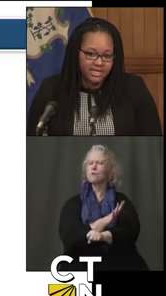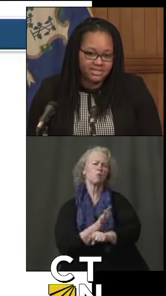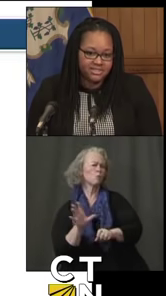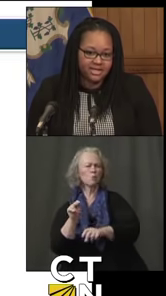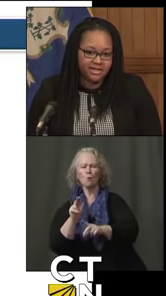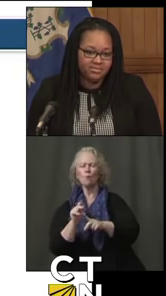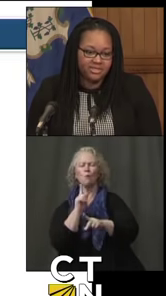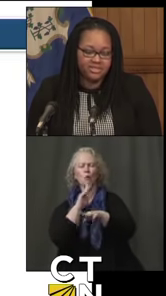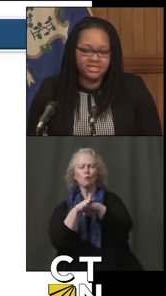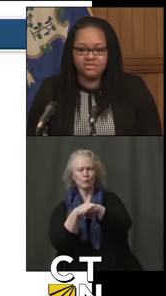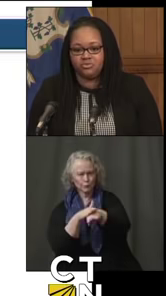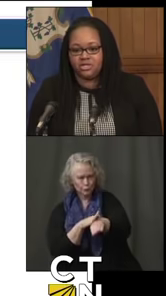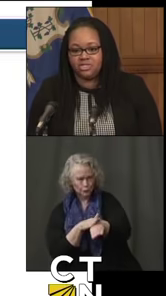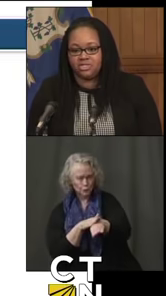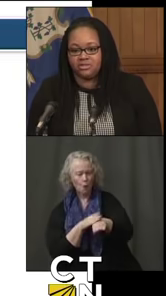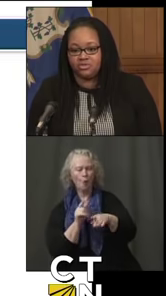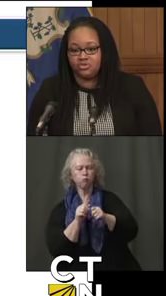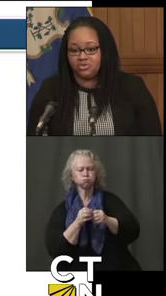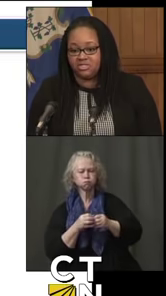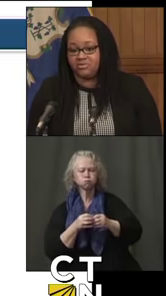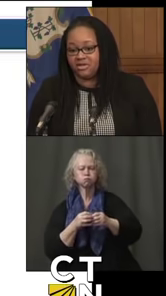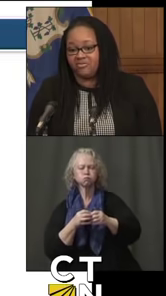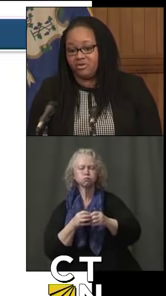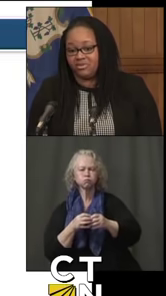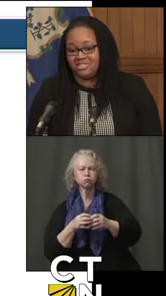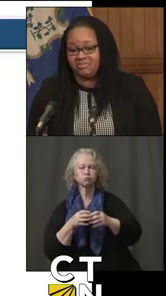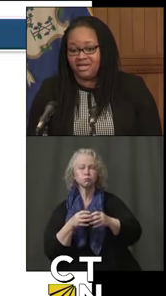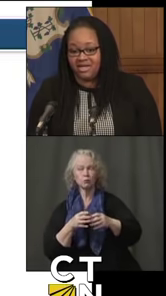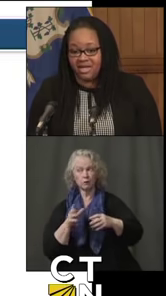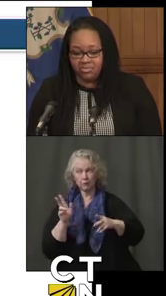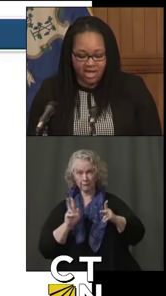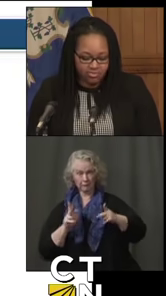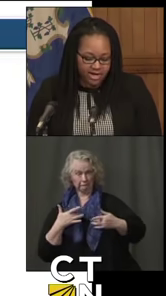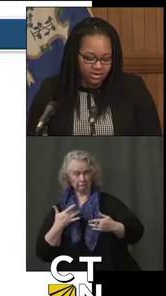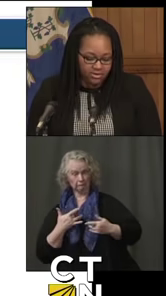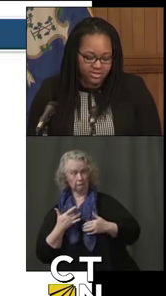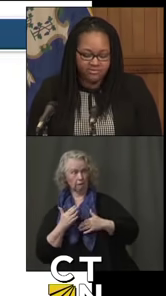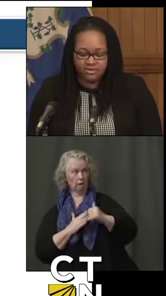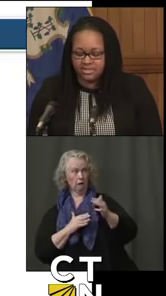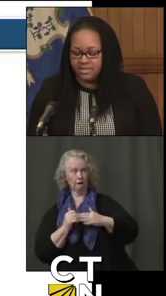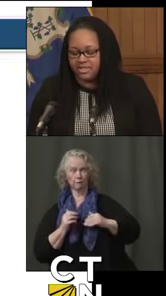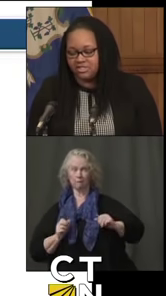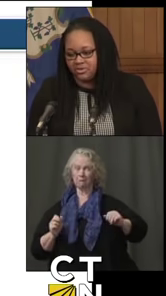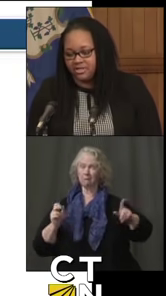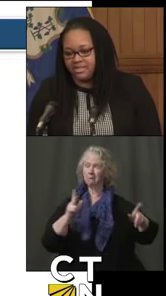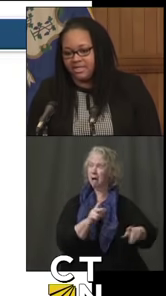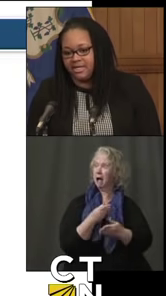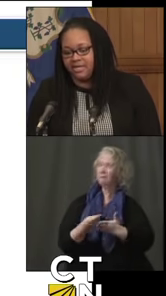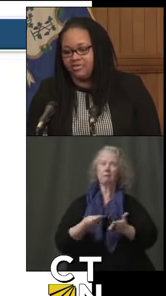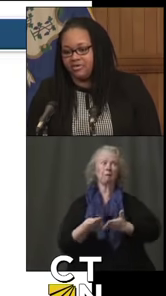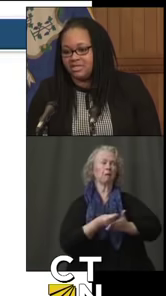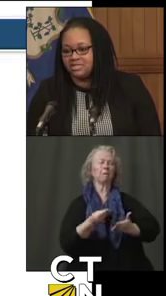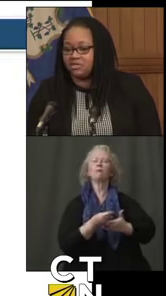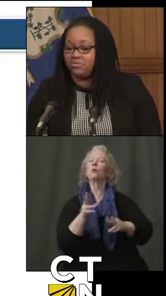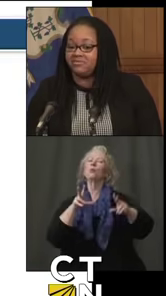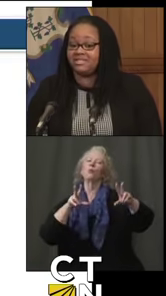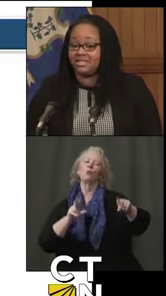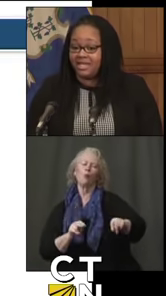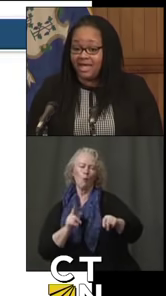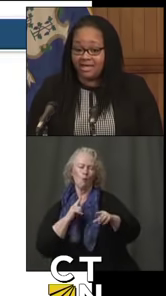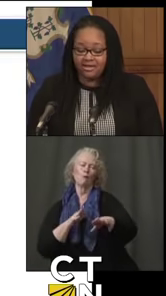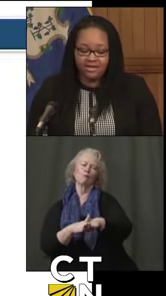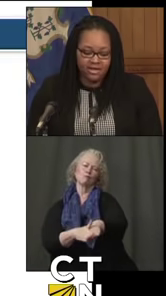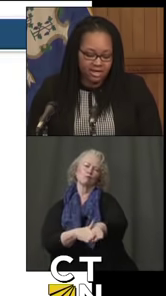well as the extent to which consumers feel comfortable spending at prior levels. And historically, there is a little bit of